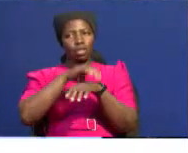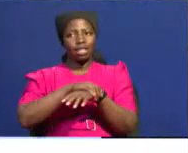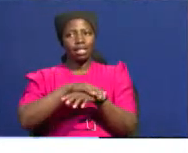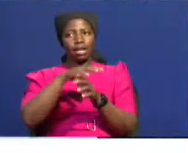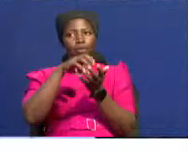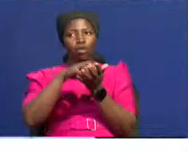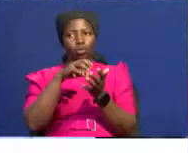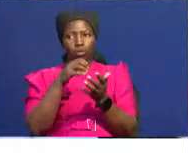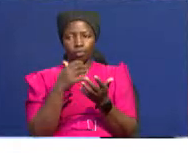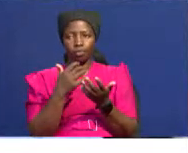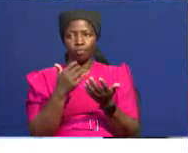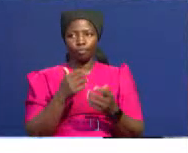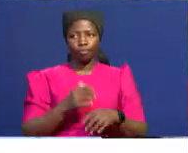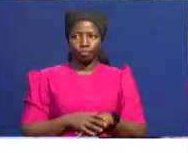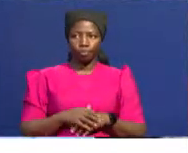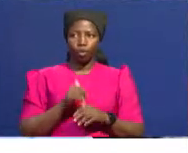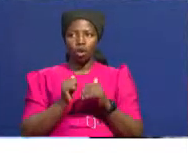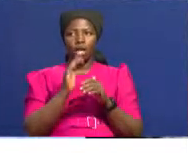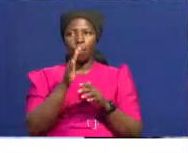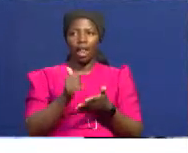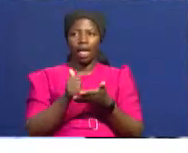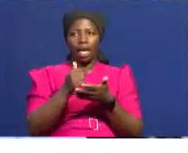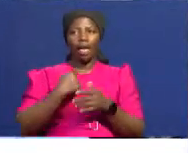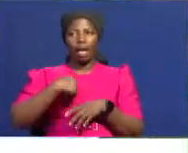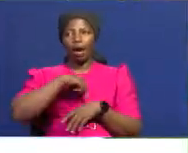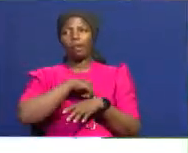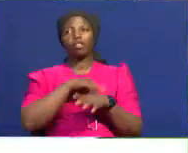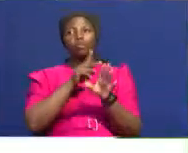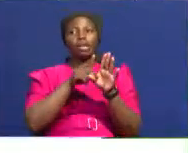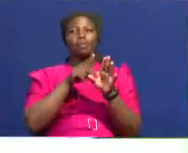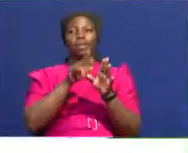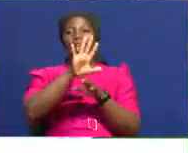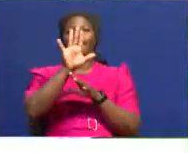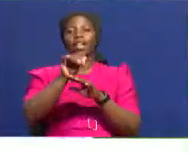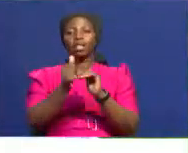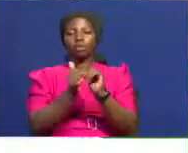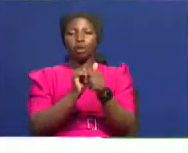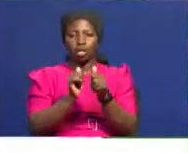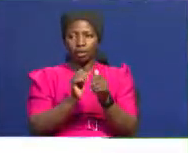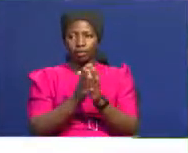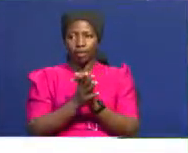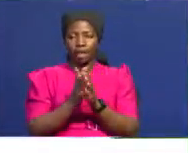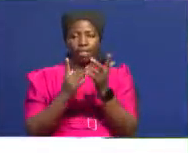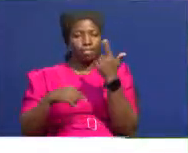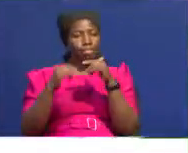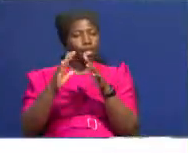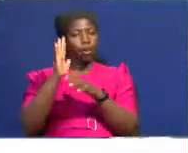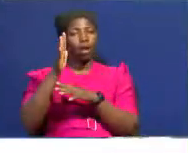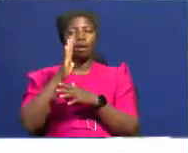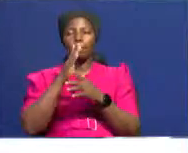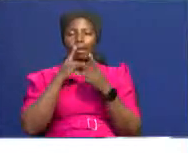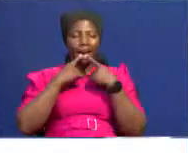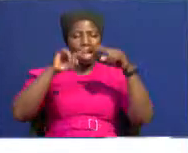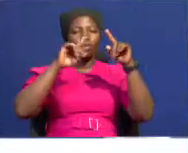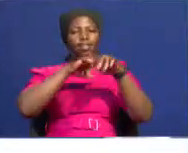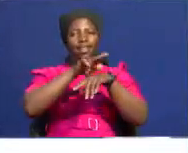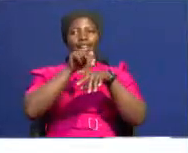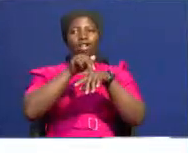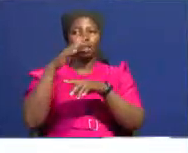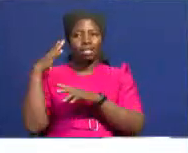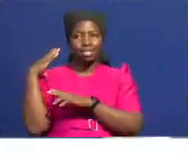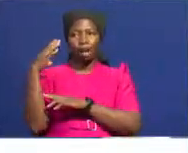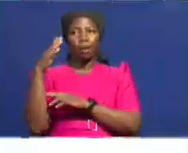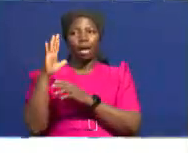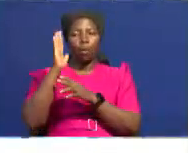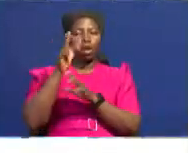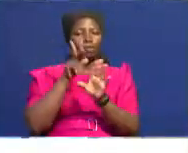the children to Africa Games. The winners of each category will be declared national champions and will take part in the Africa